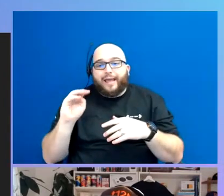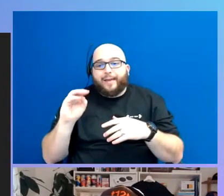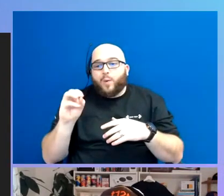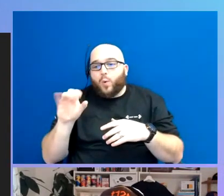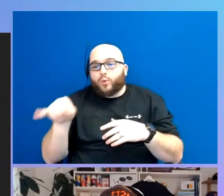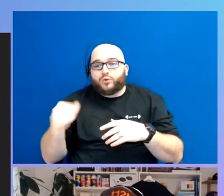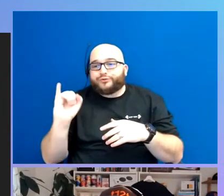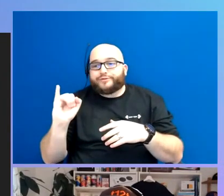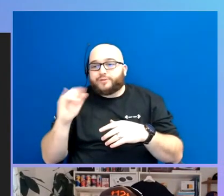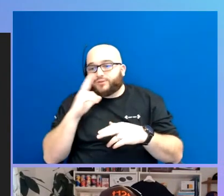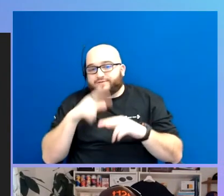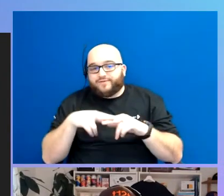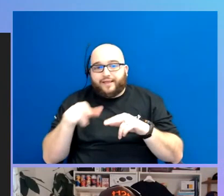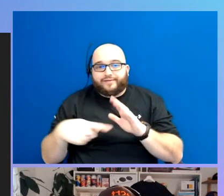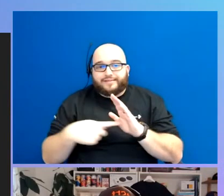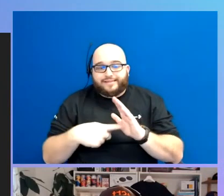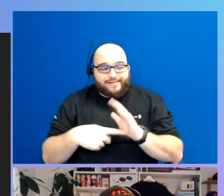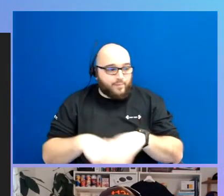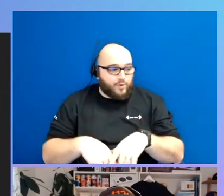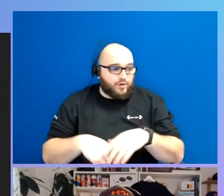example.